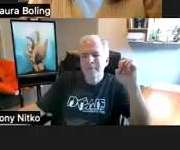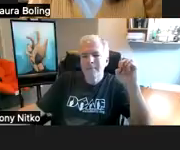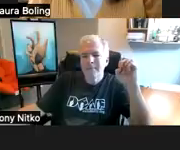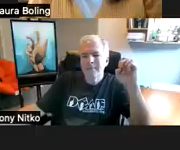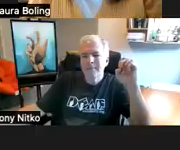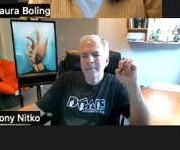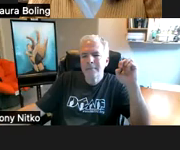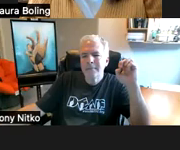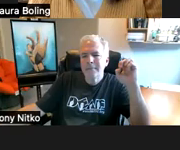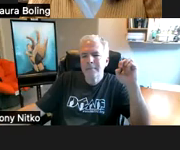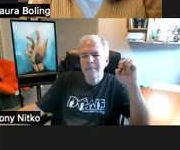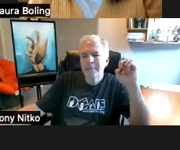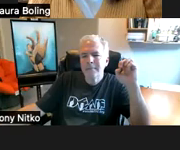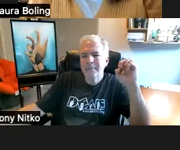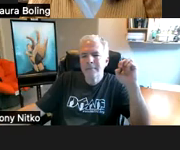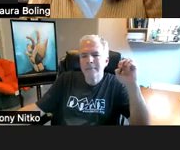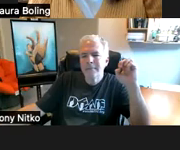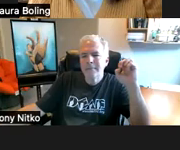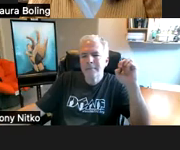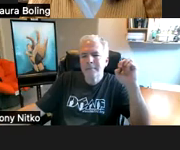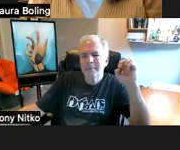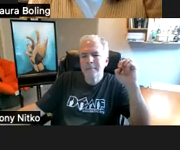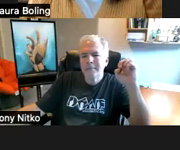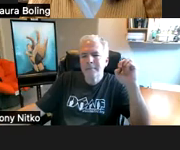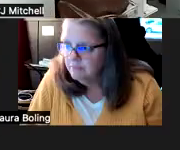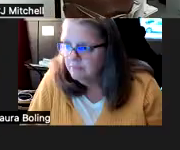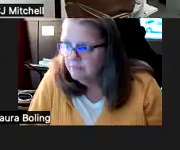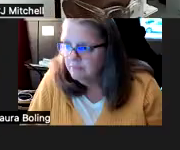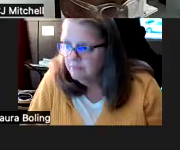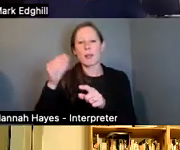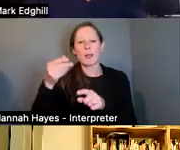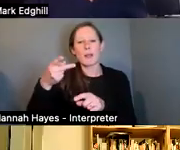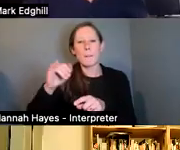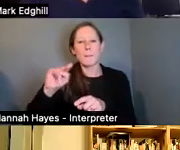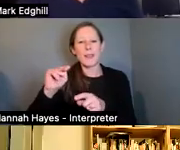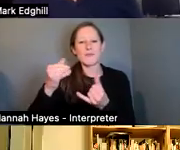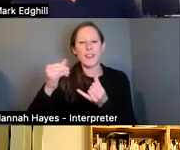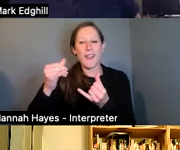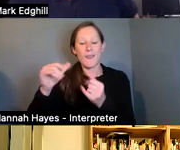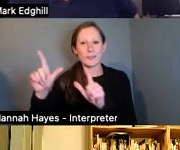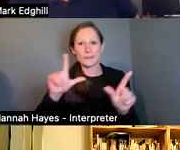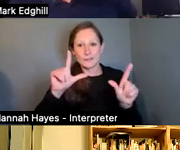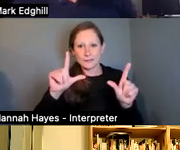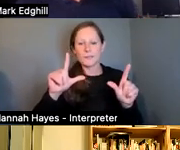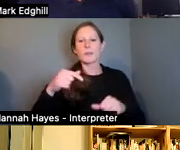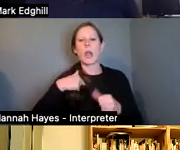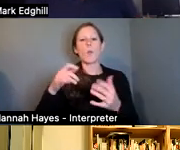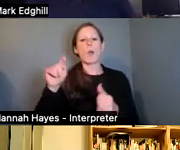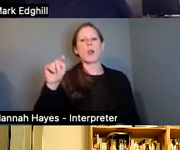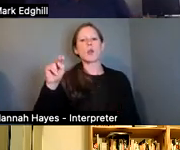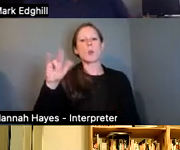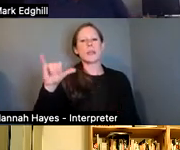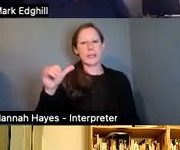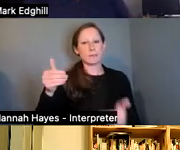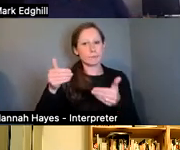the meeting, not only to join us, but I'm gonna actually pin him now because I want to give Tony some space in